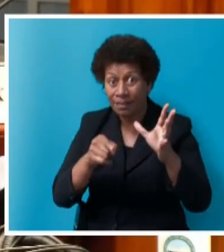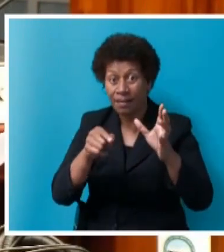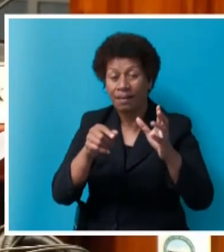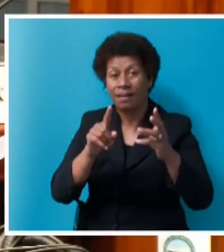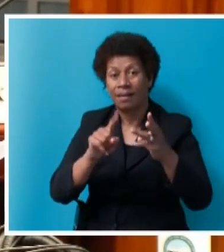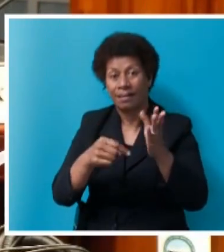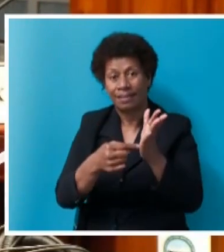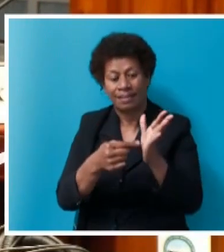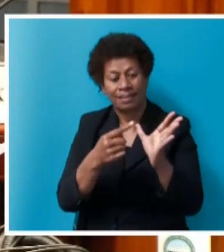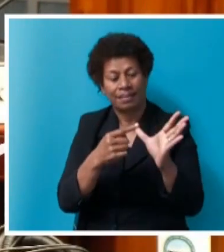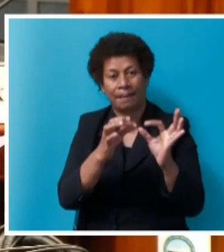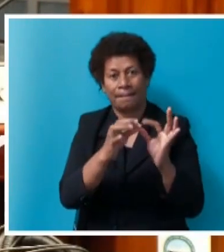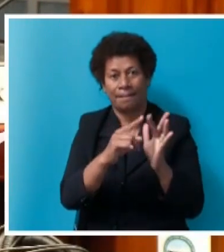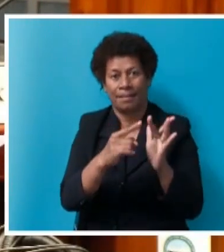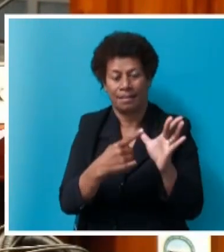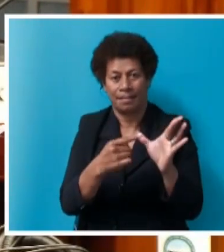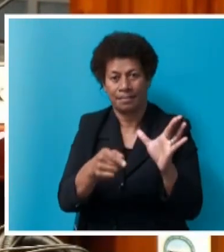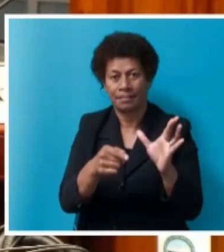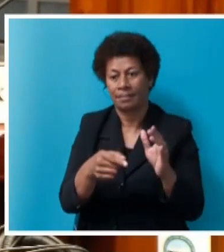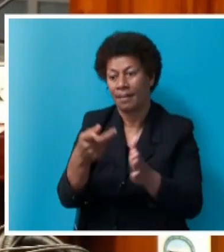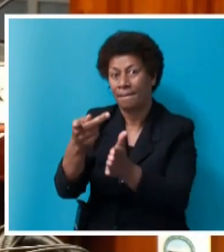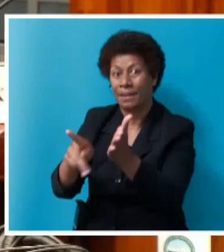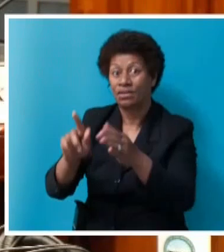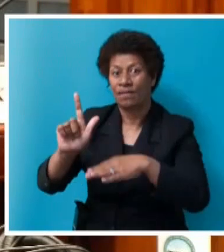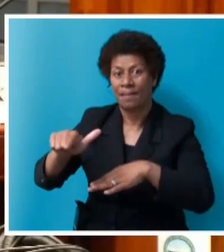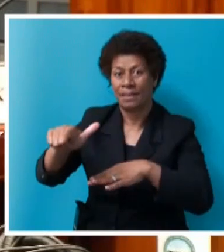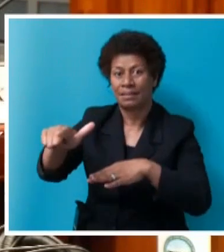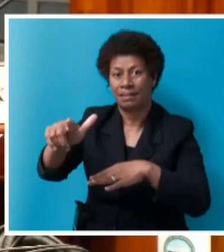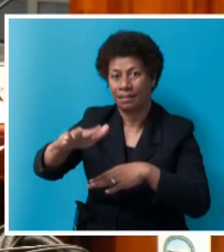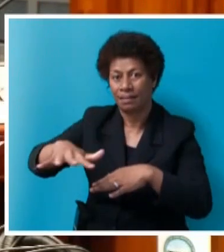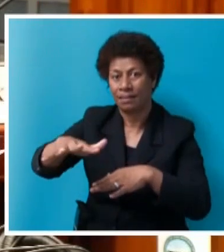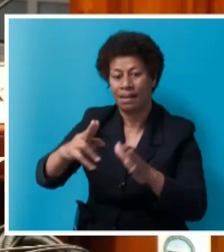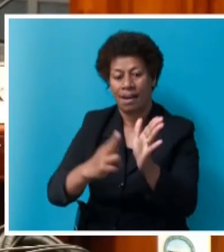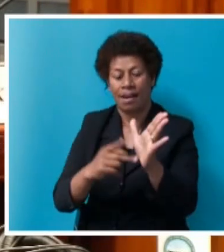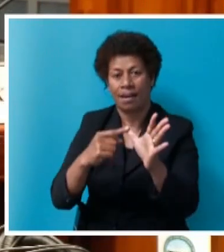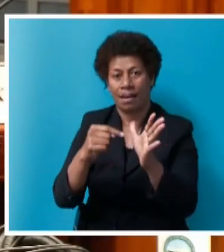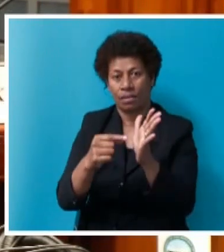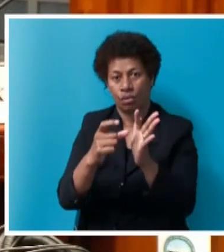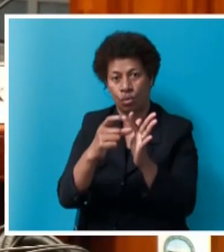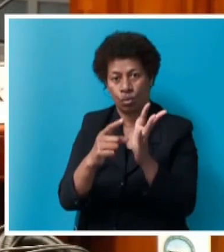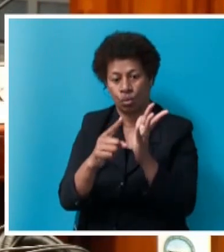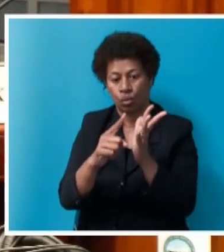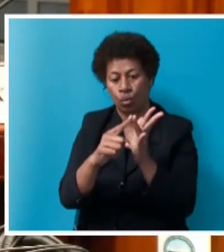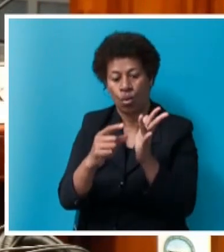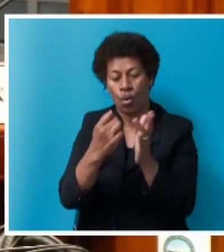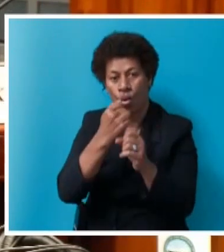Tambia. Parts of Lambasa, including Nandongo, Namuka, and